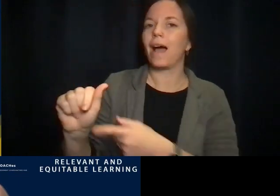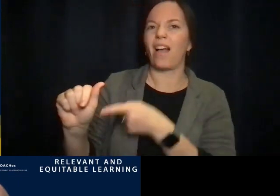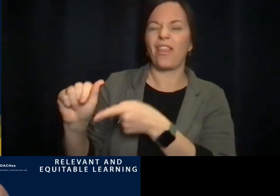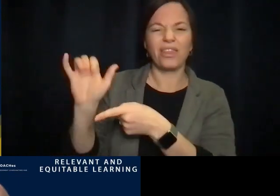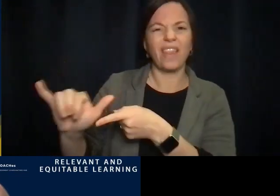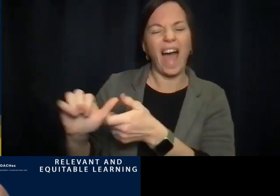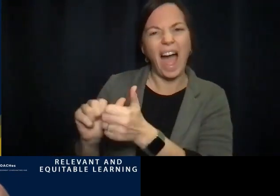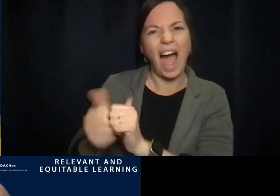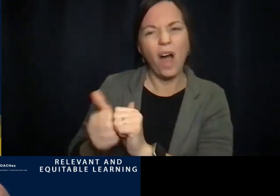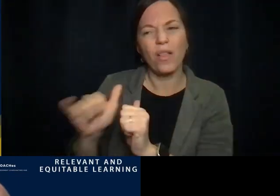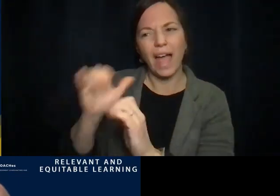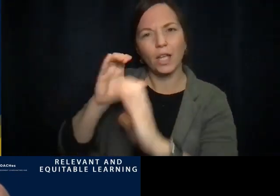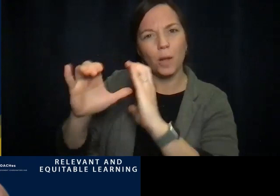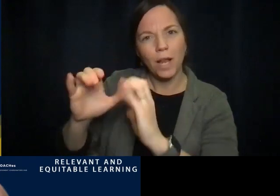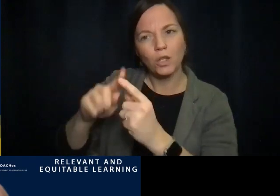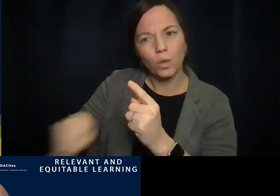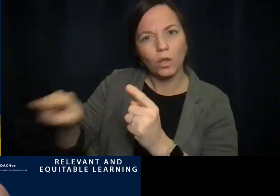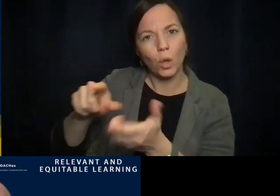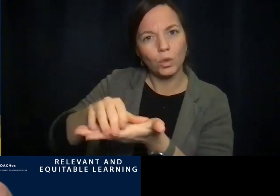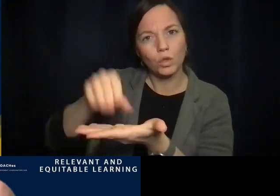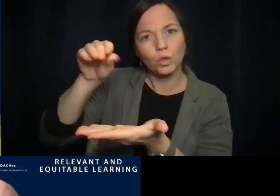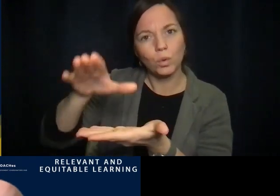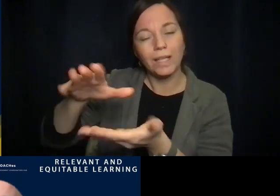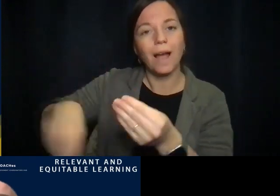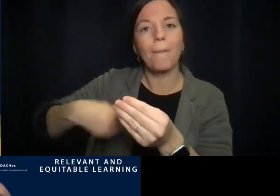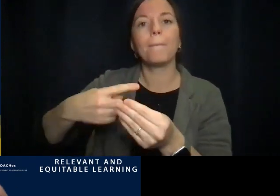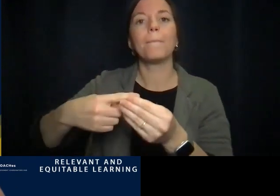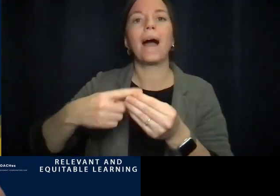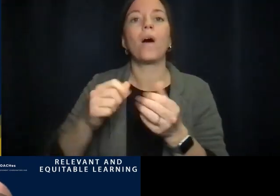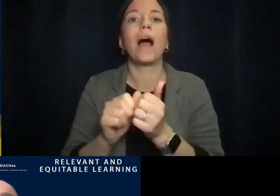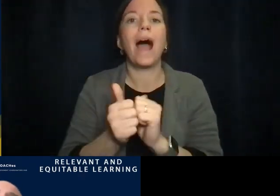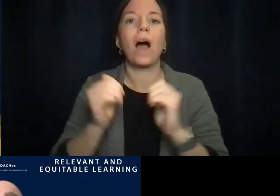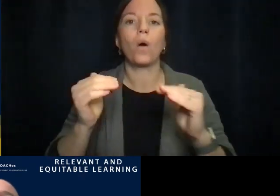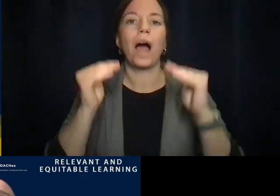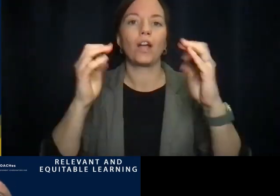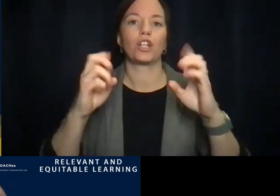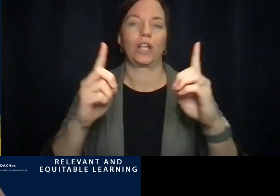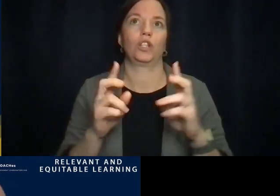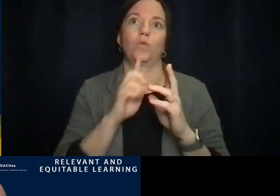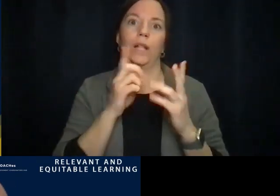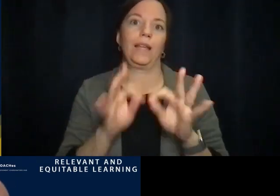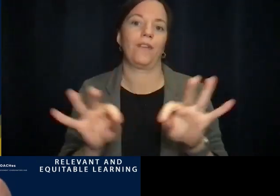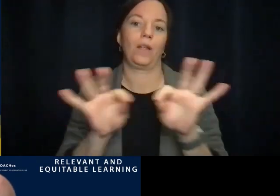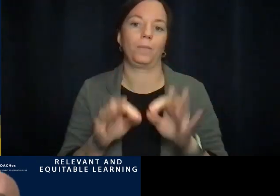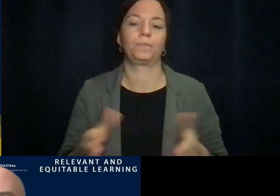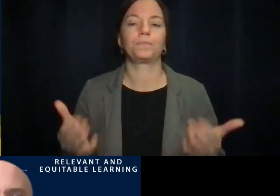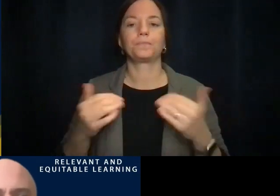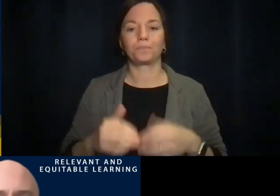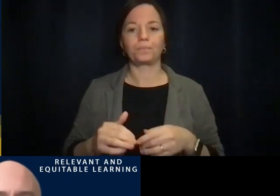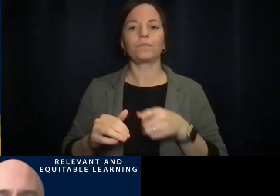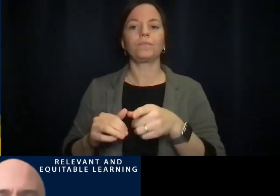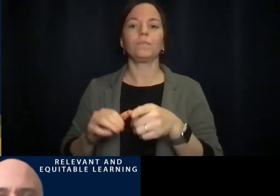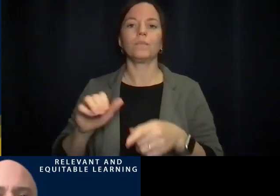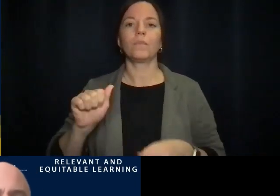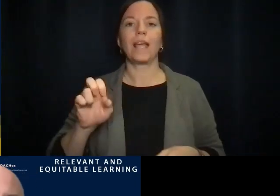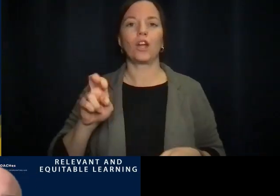students about the value of higher education? So I really think students play a crucial role throughout the